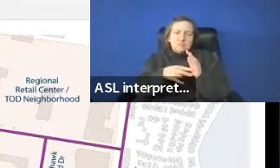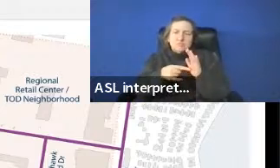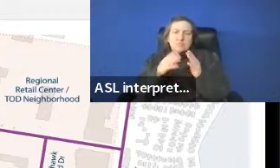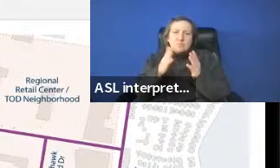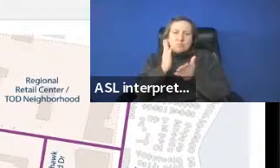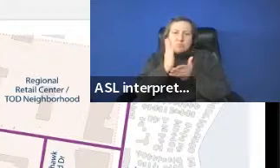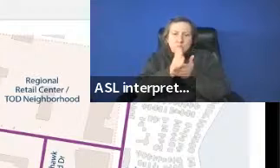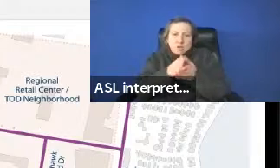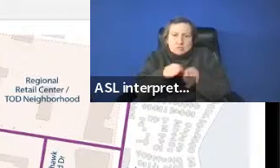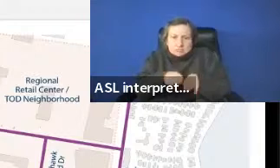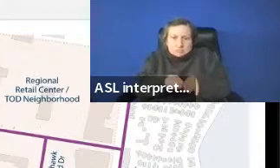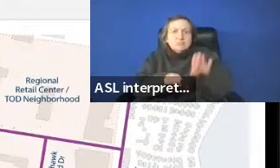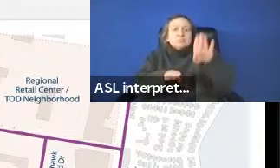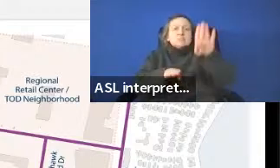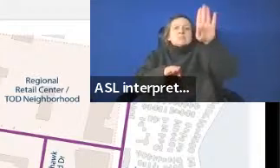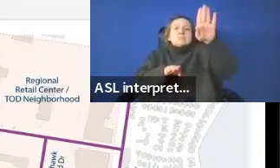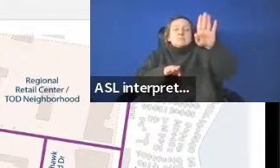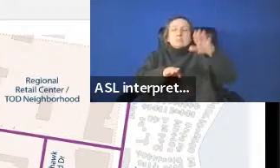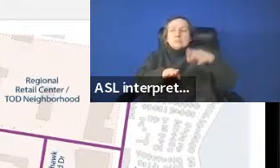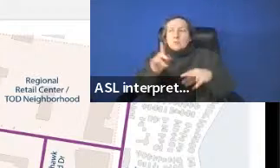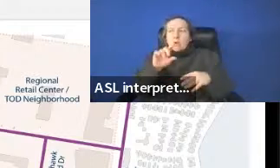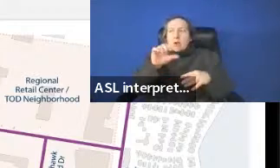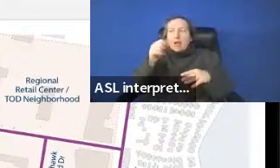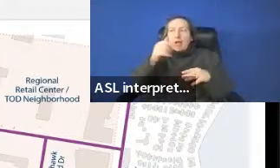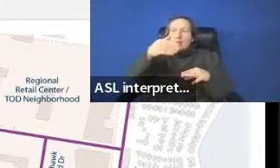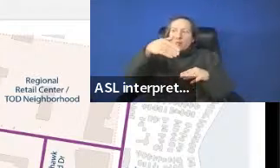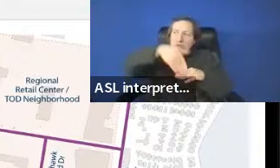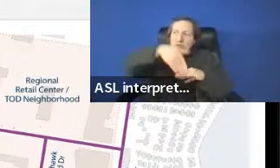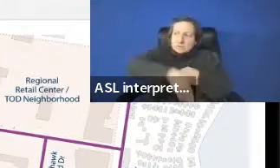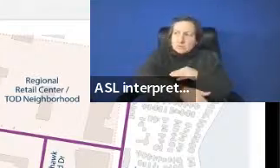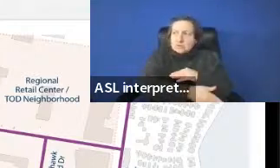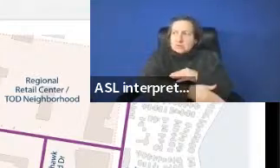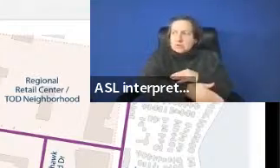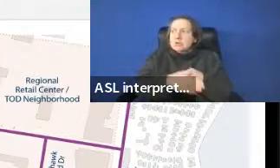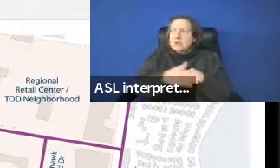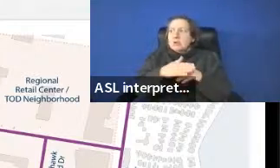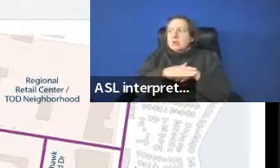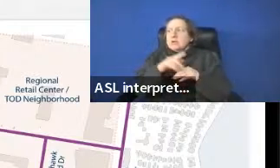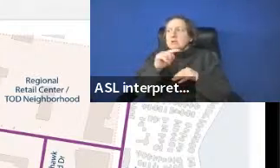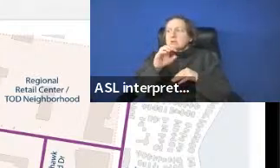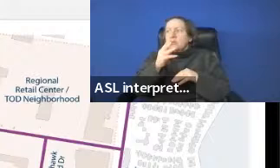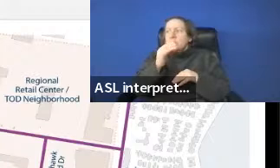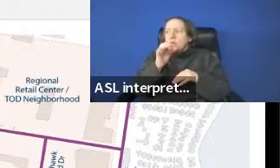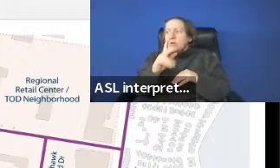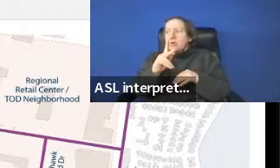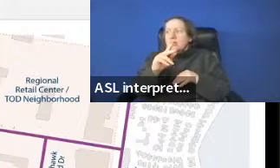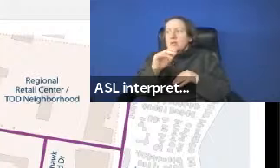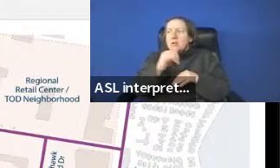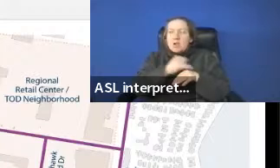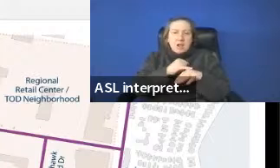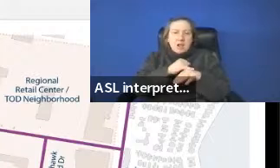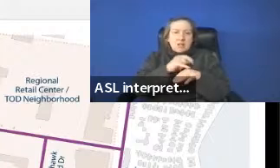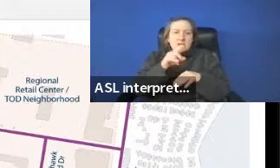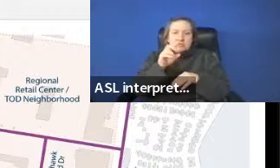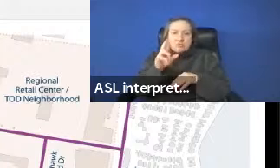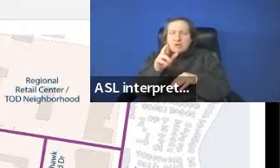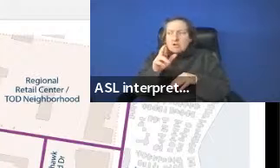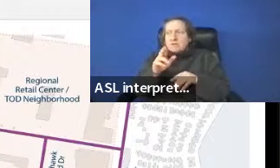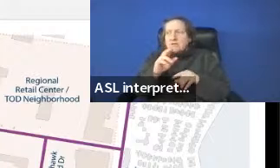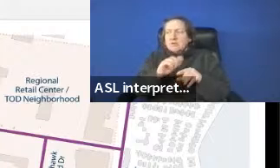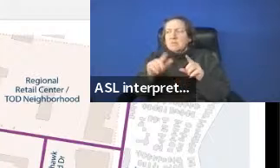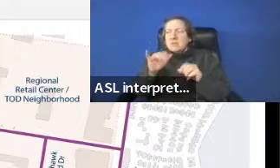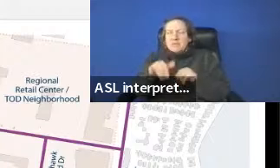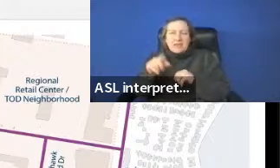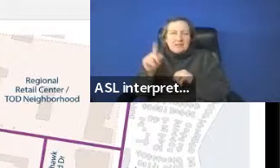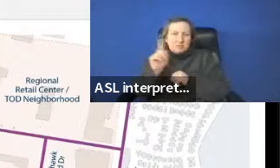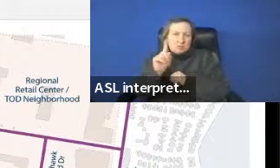up to the bridge, where the other piece is kind of coming down to Tomahawk Island Drive. But that's where